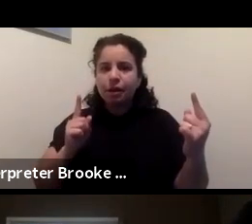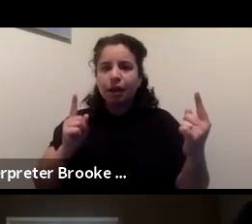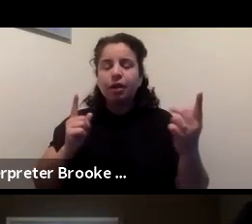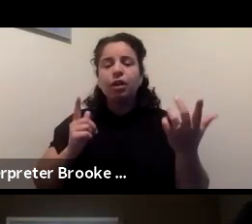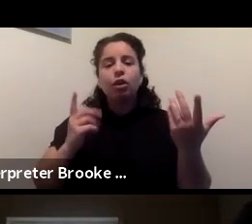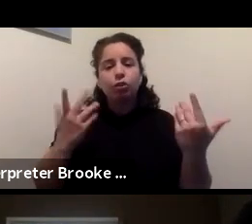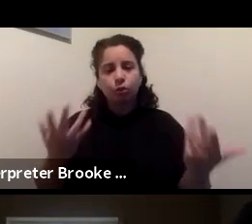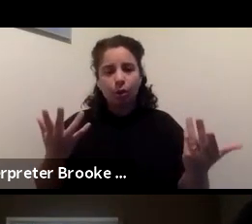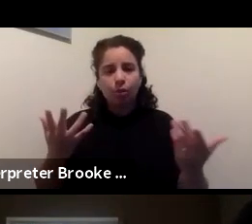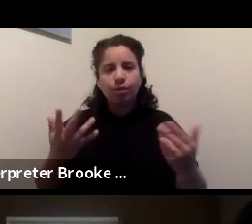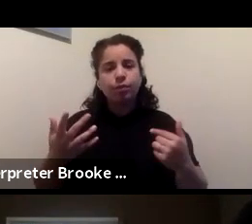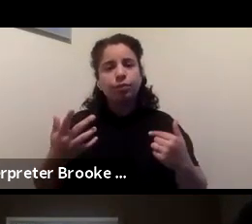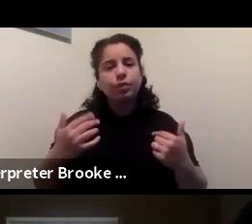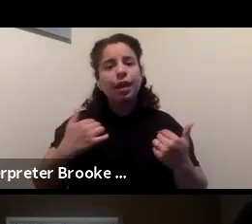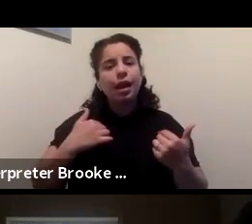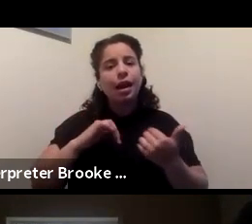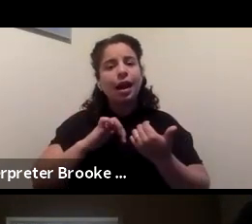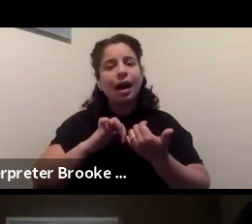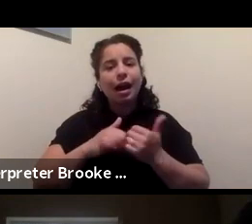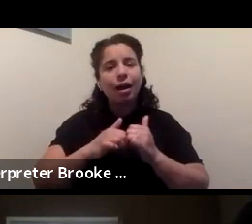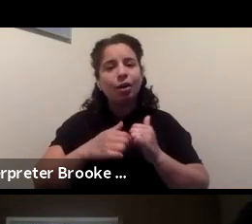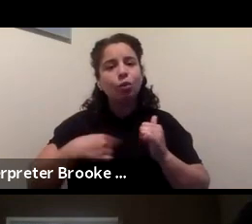like somatize